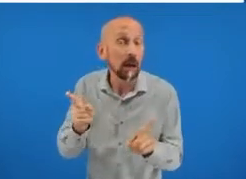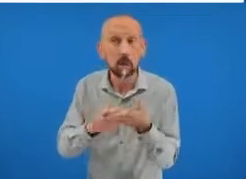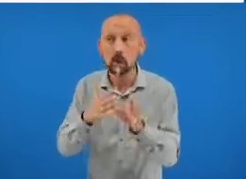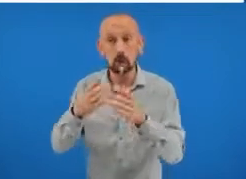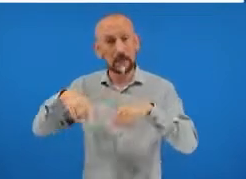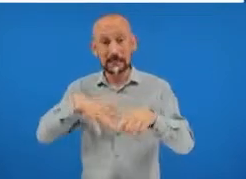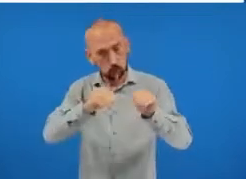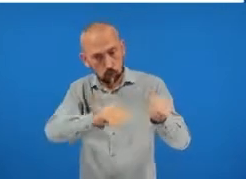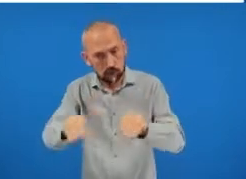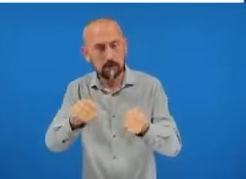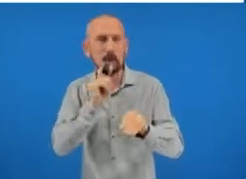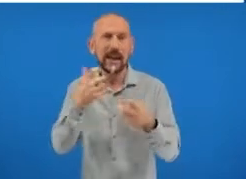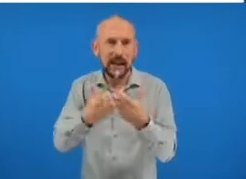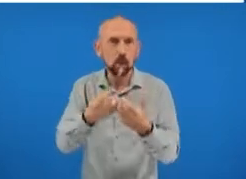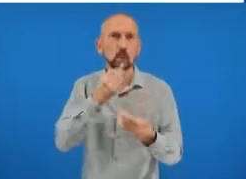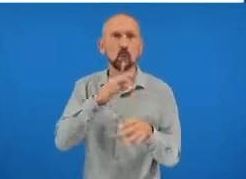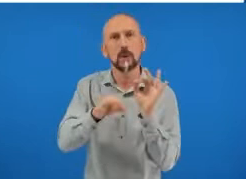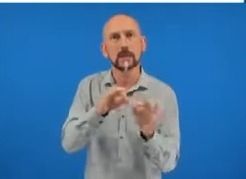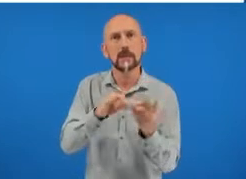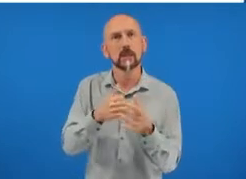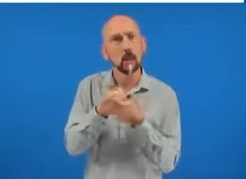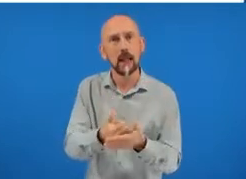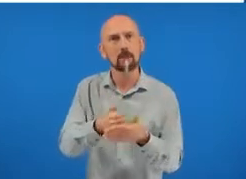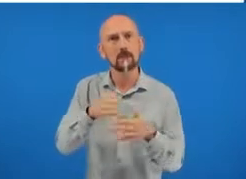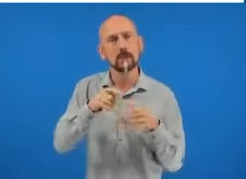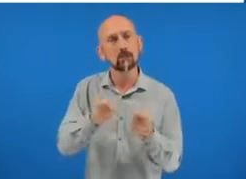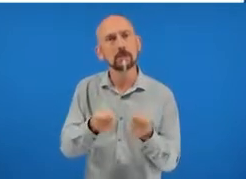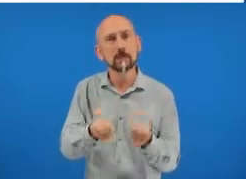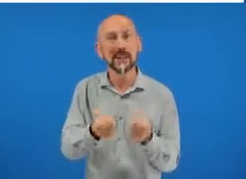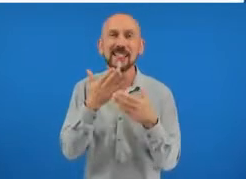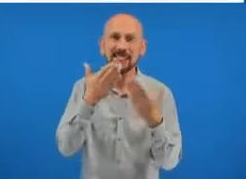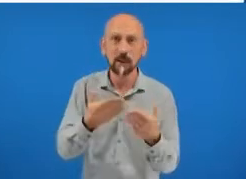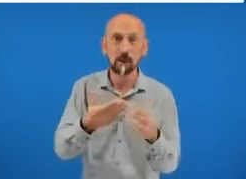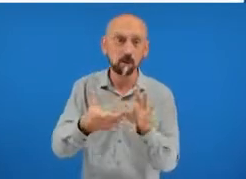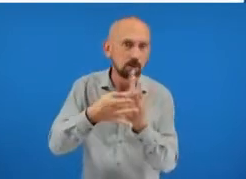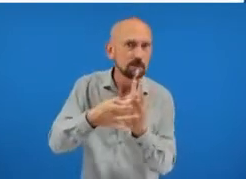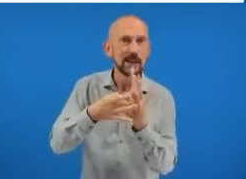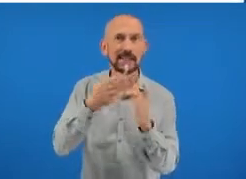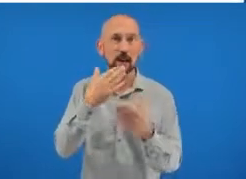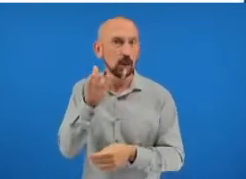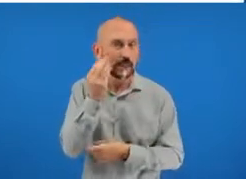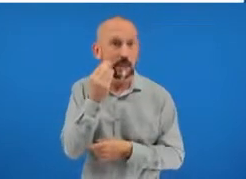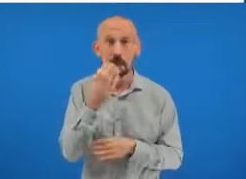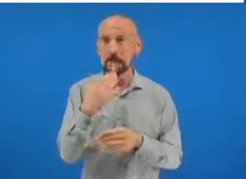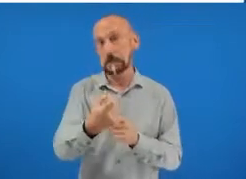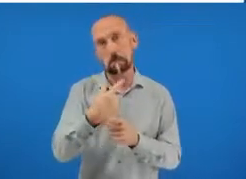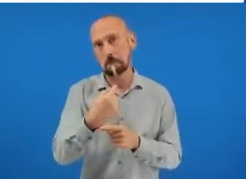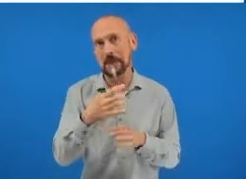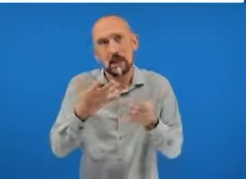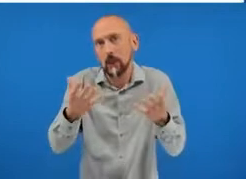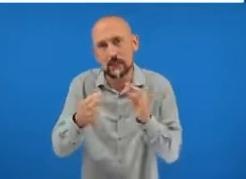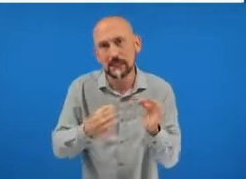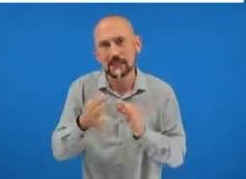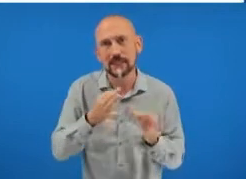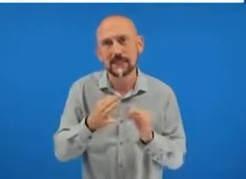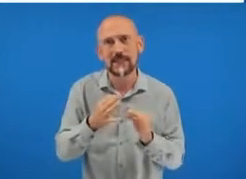treatment. Thank you so much for joining and listening, and do post any questions that you have for me. Questionnaires on the